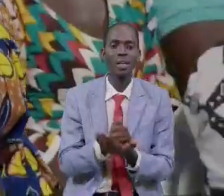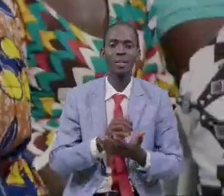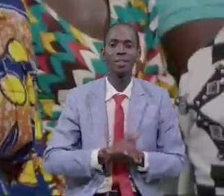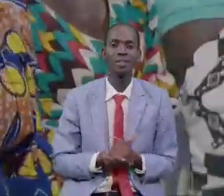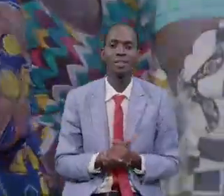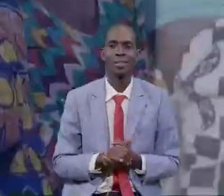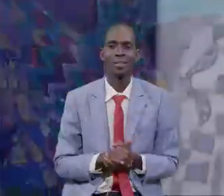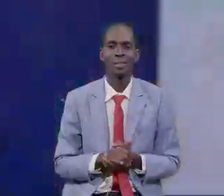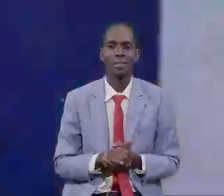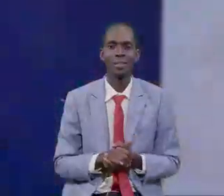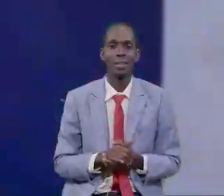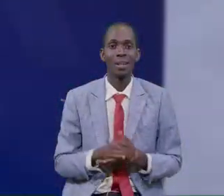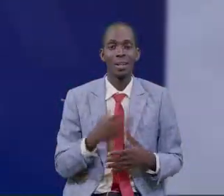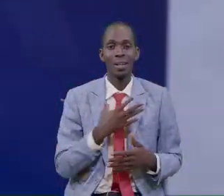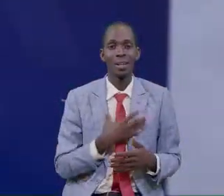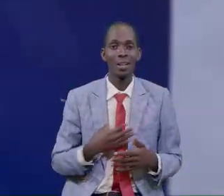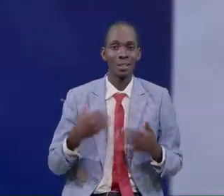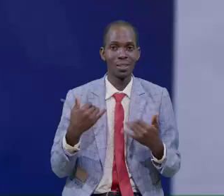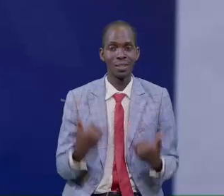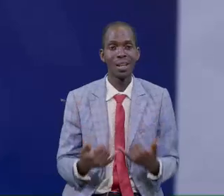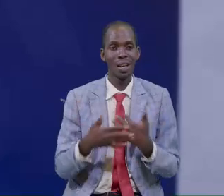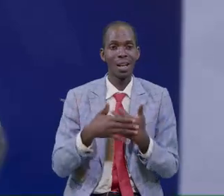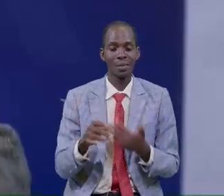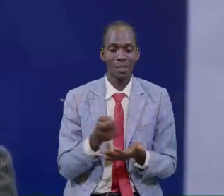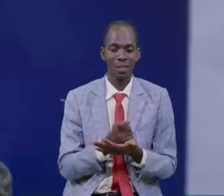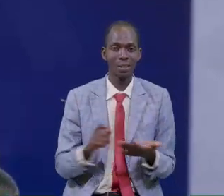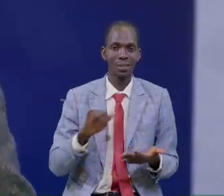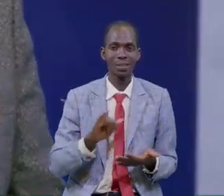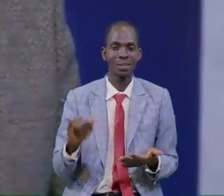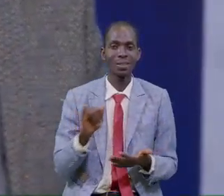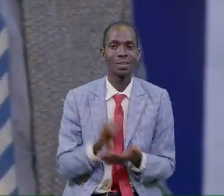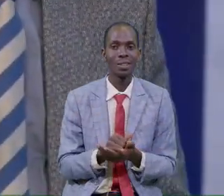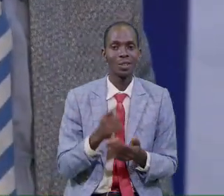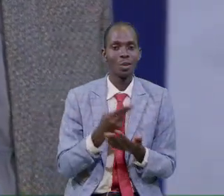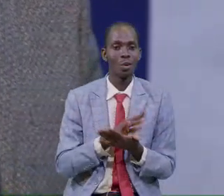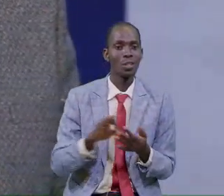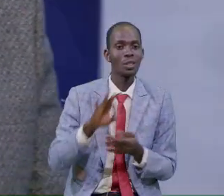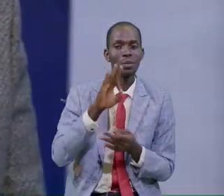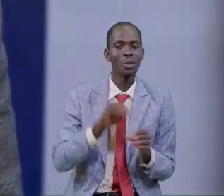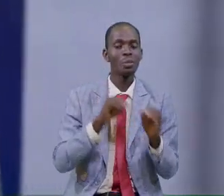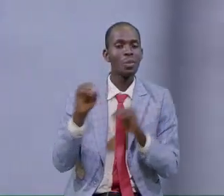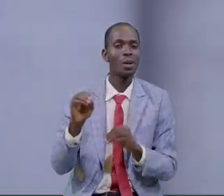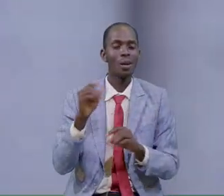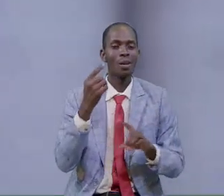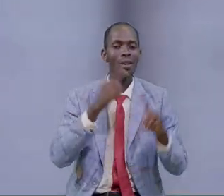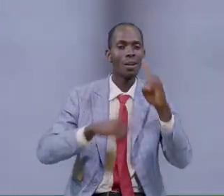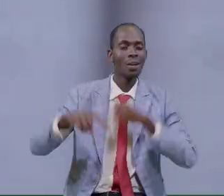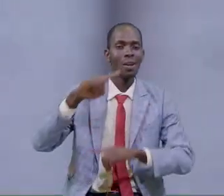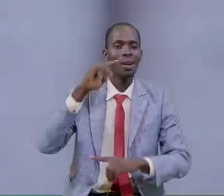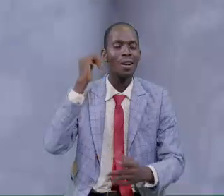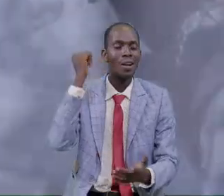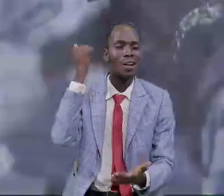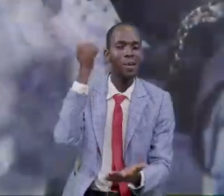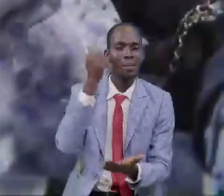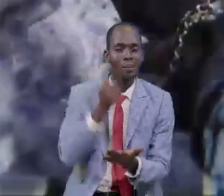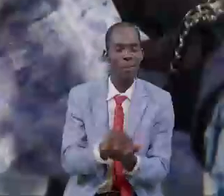And now, after writing that, the Holy Spirit put an amen at the end of that